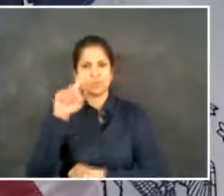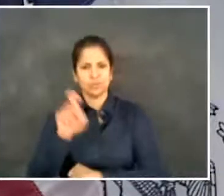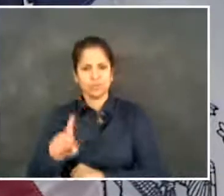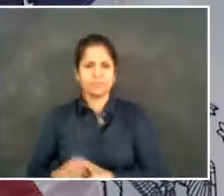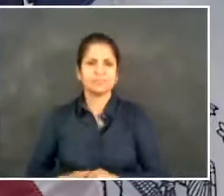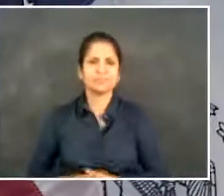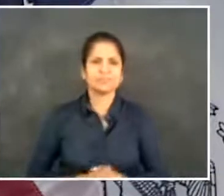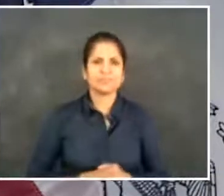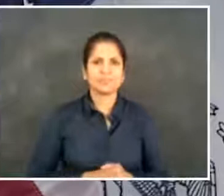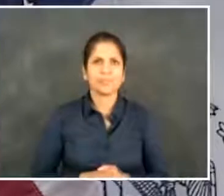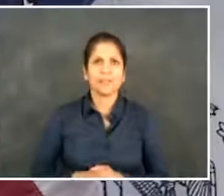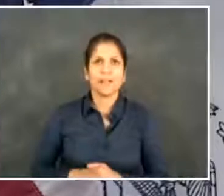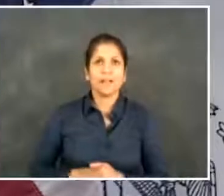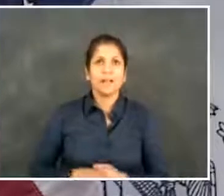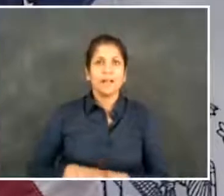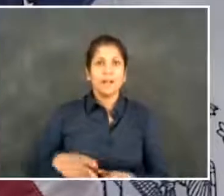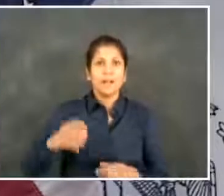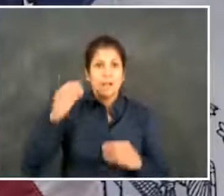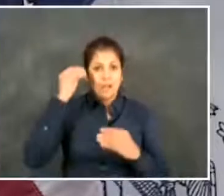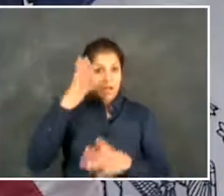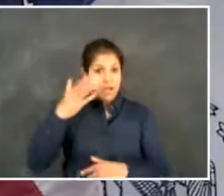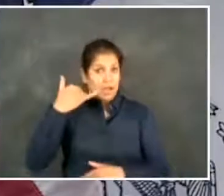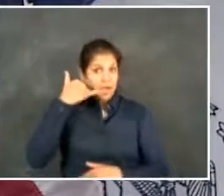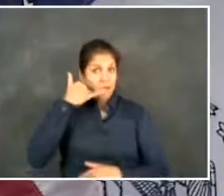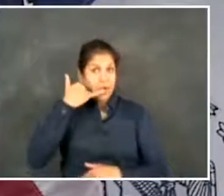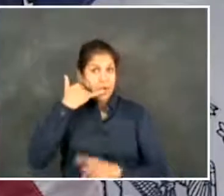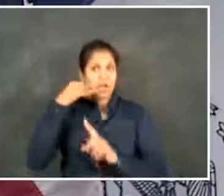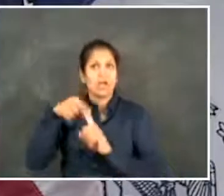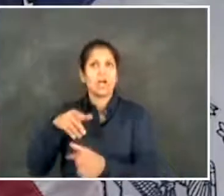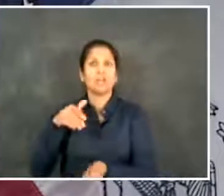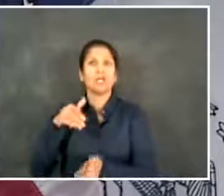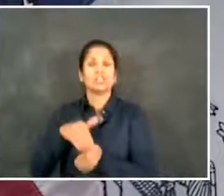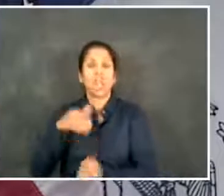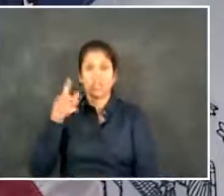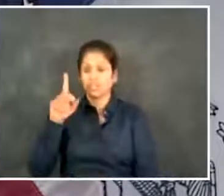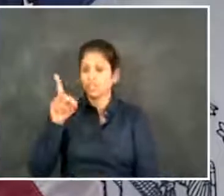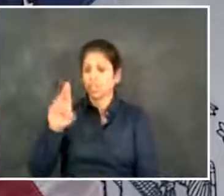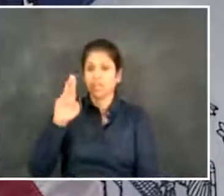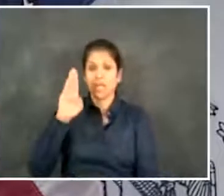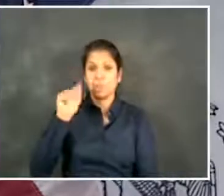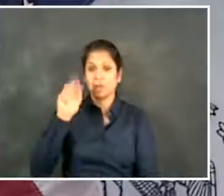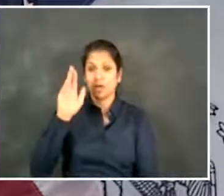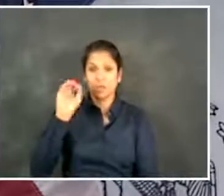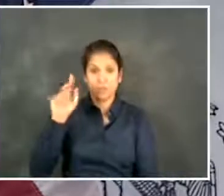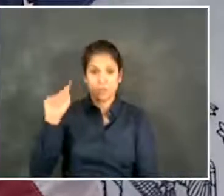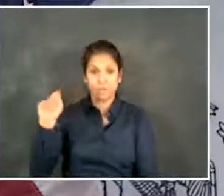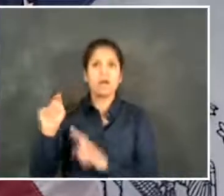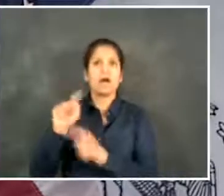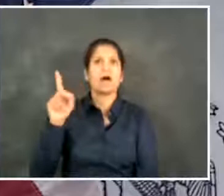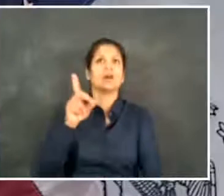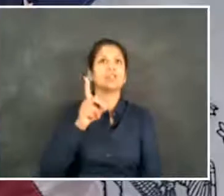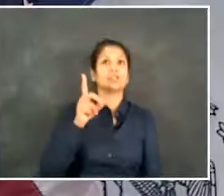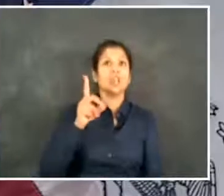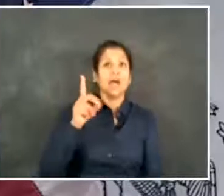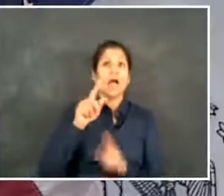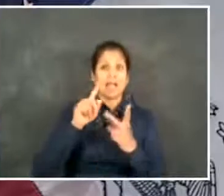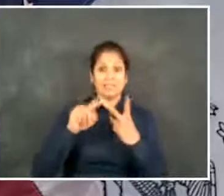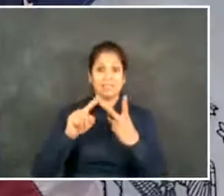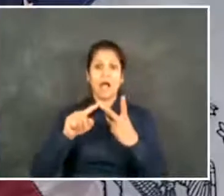have Health Commissioner Barbeau, Transportation Commissioner Trottenberg, and Senior Advisor Dr. Varma on the